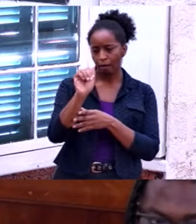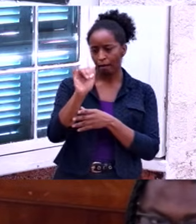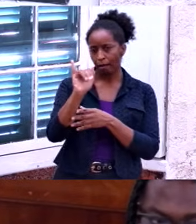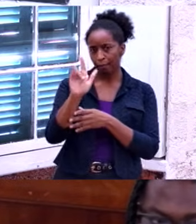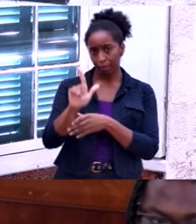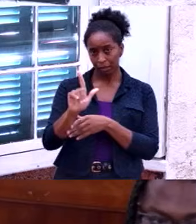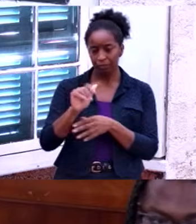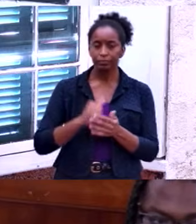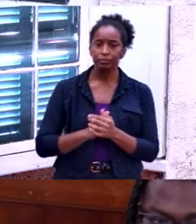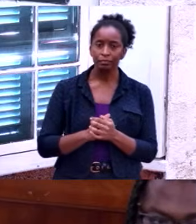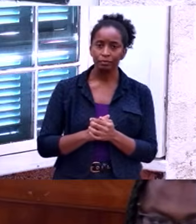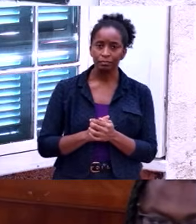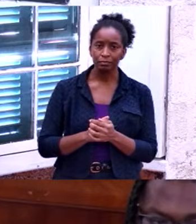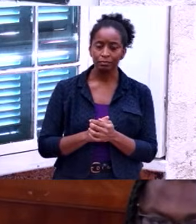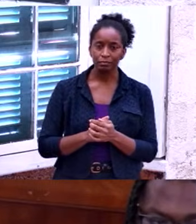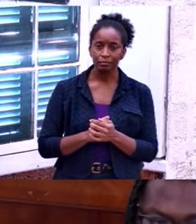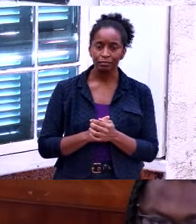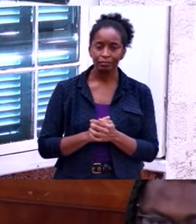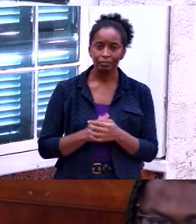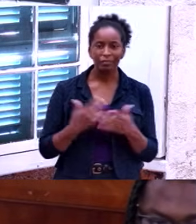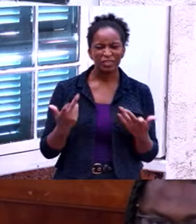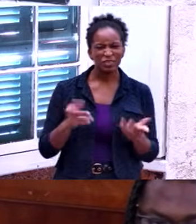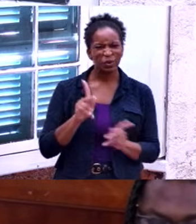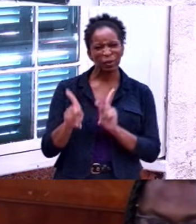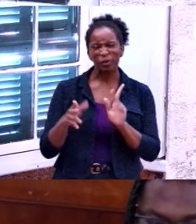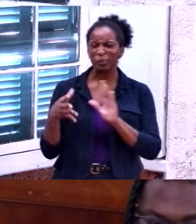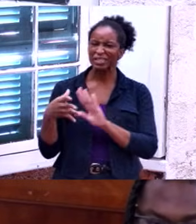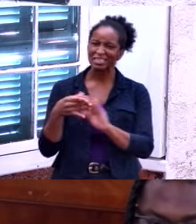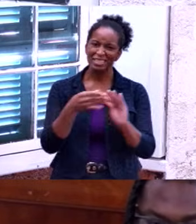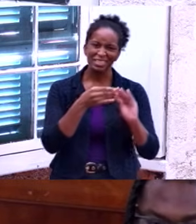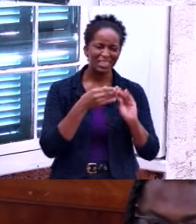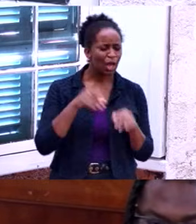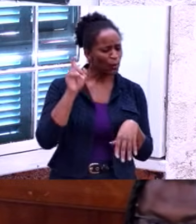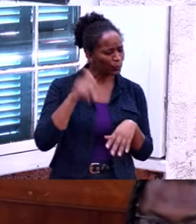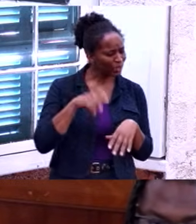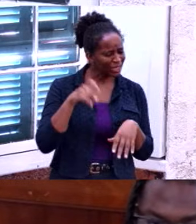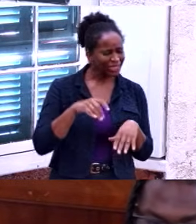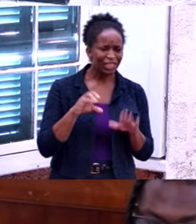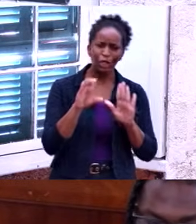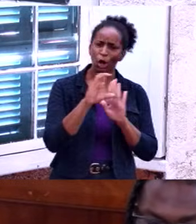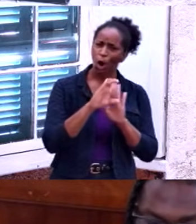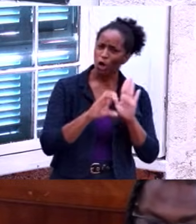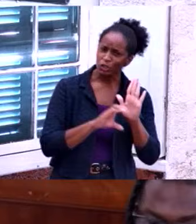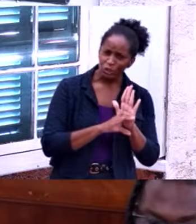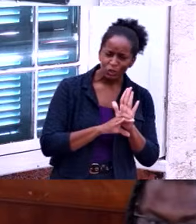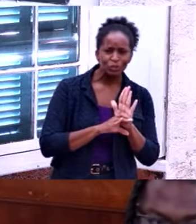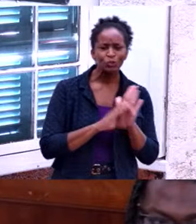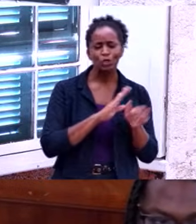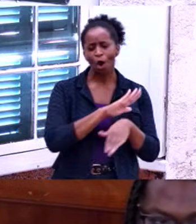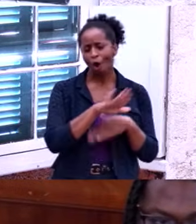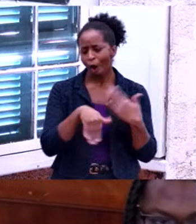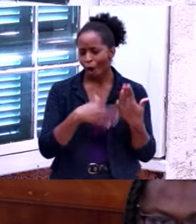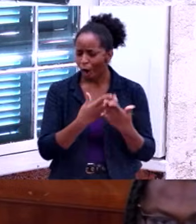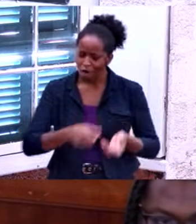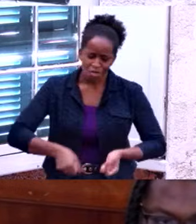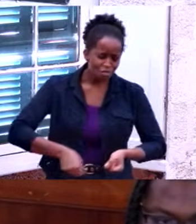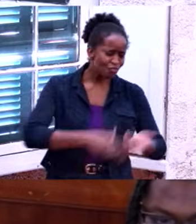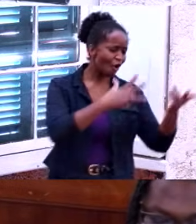a political gimmick peddled by those who do not even understand the word constitutional law.